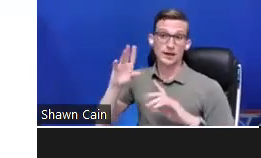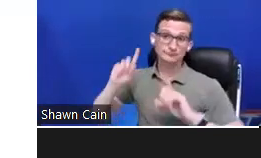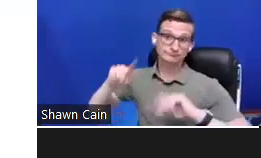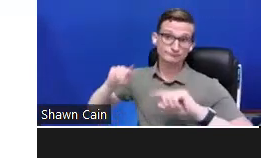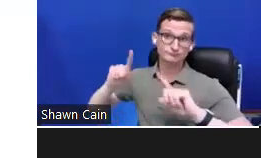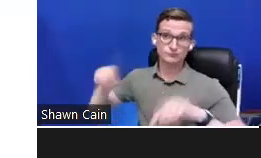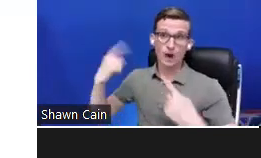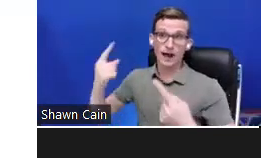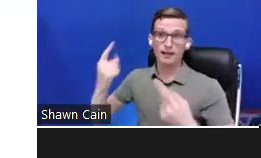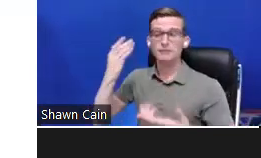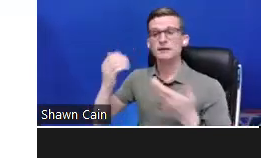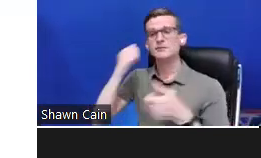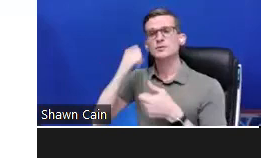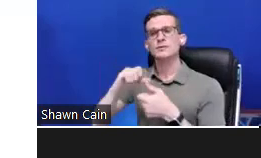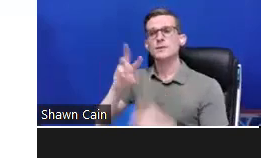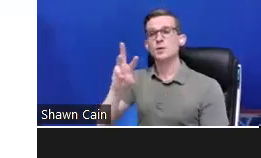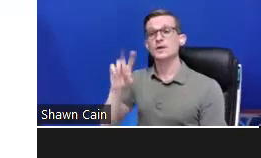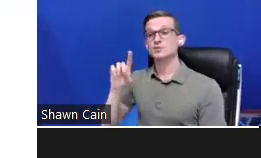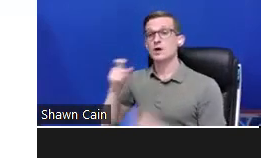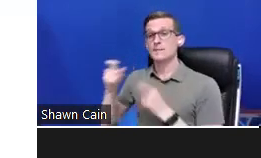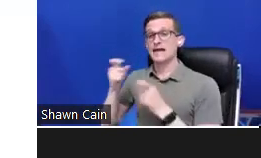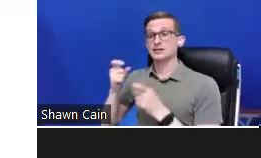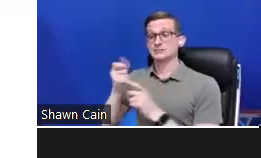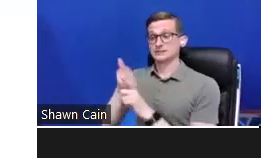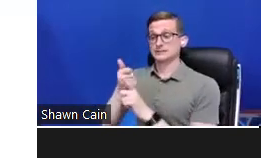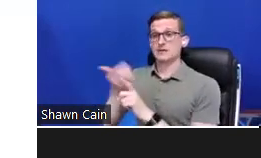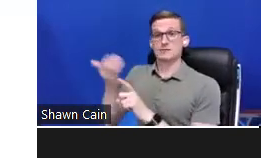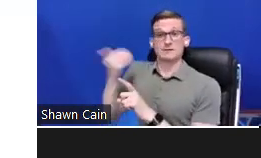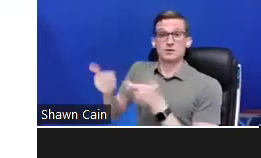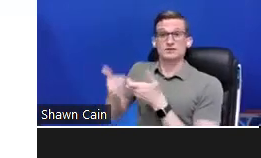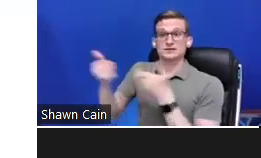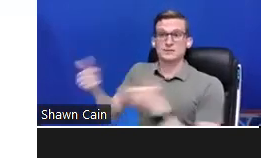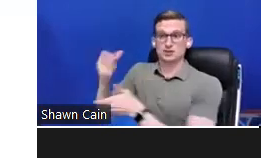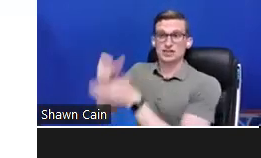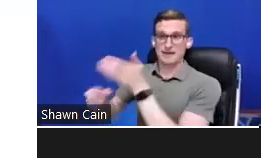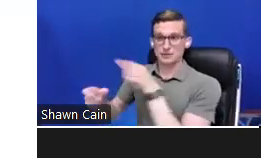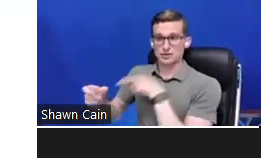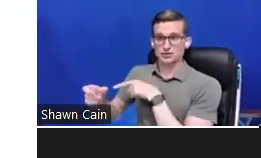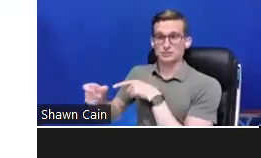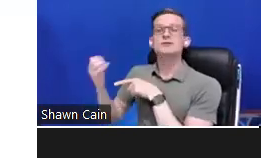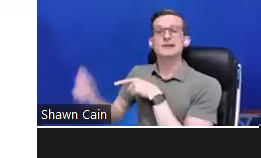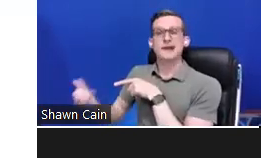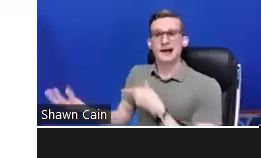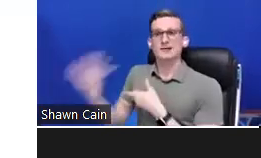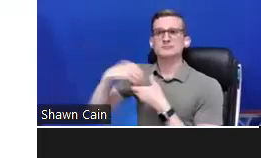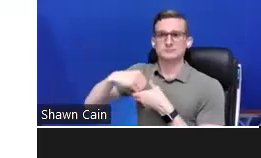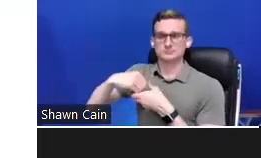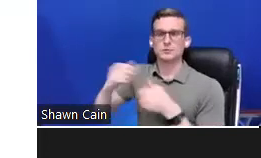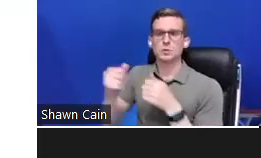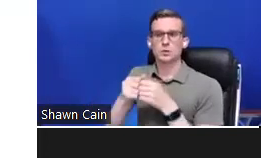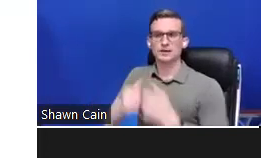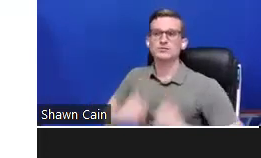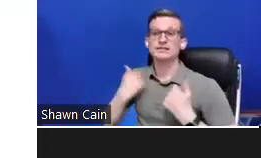that withdrawal management used to be in its own chapter. And that has now been integrated into the